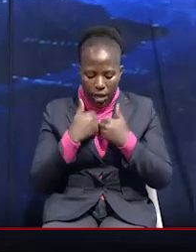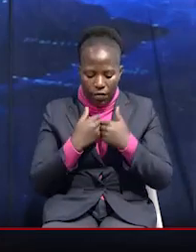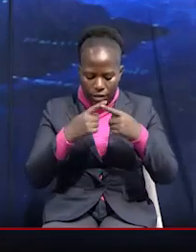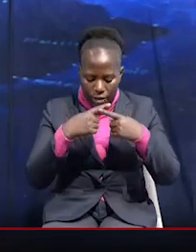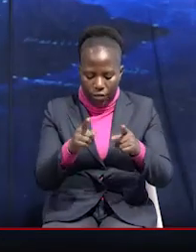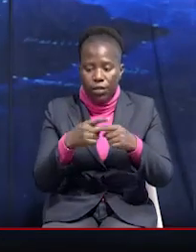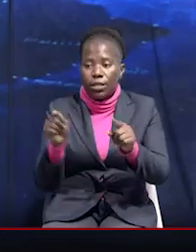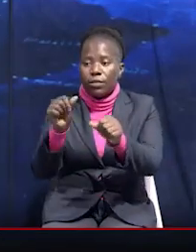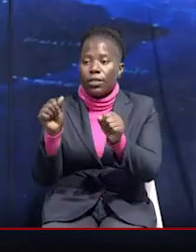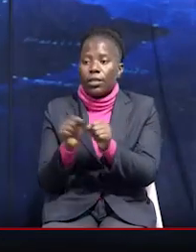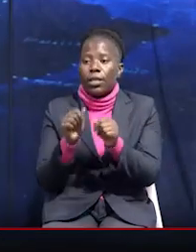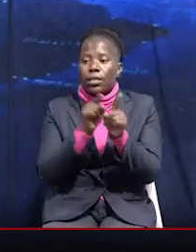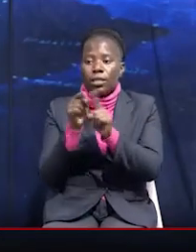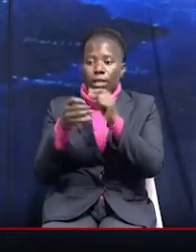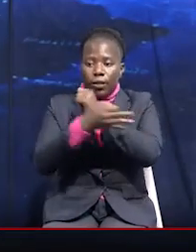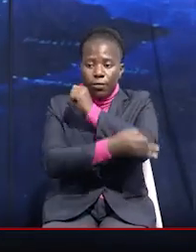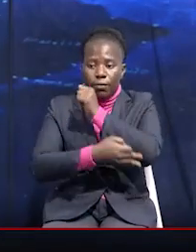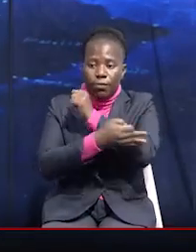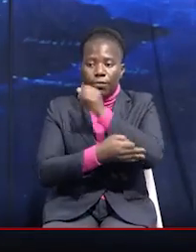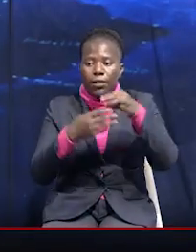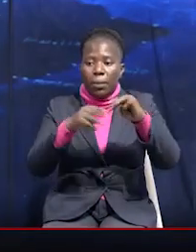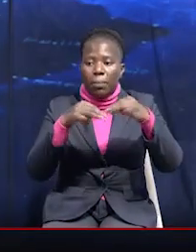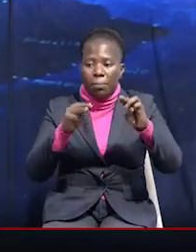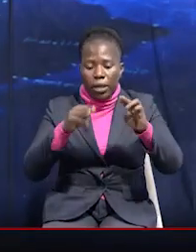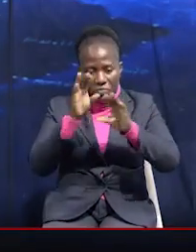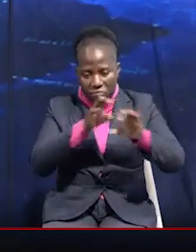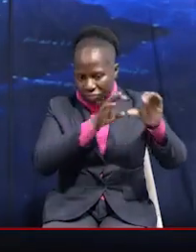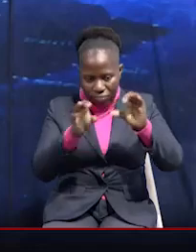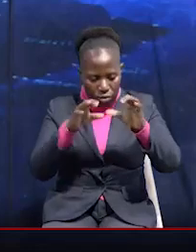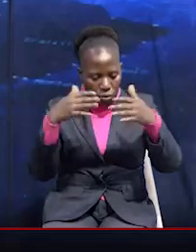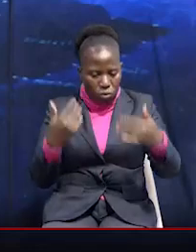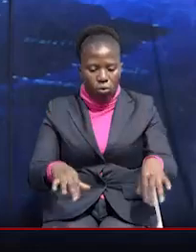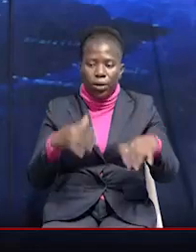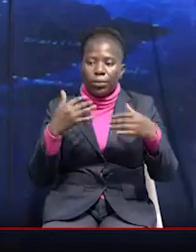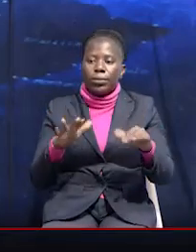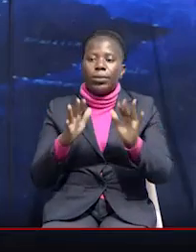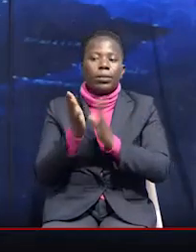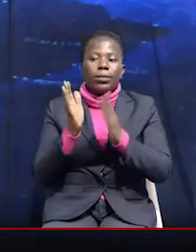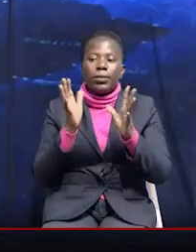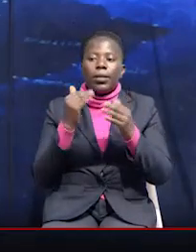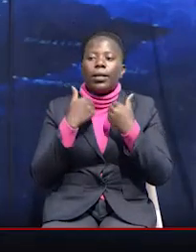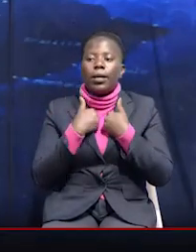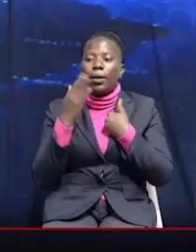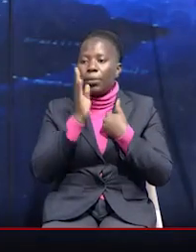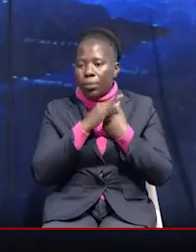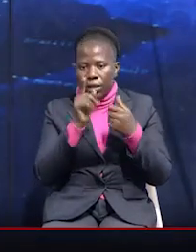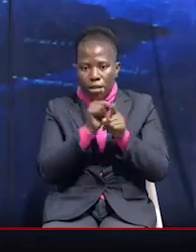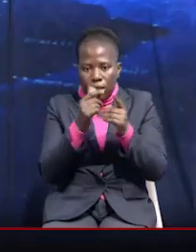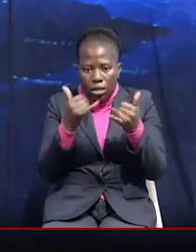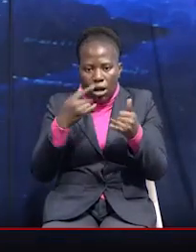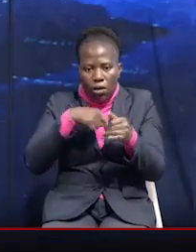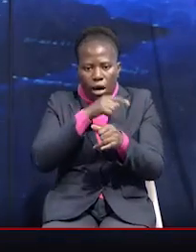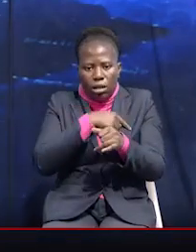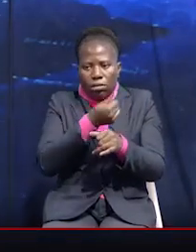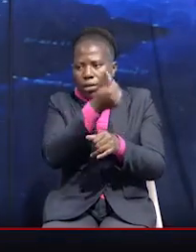even when it comes to forex market. We have done a very good job now, and especially at the point when you are not even importing fertilizer. I think that